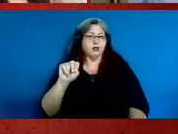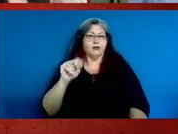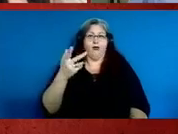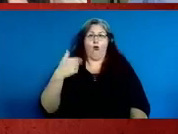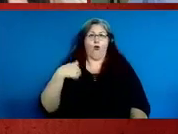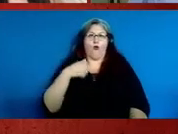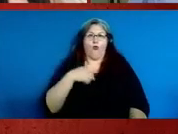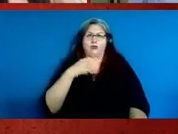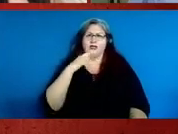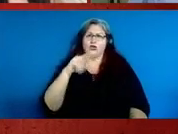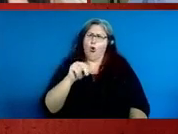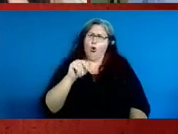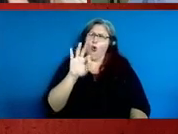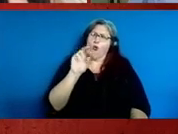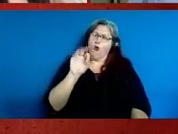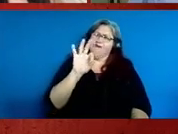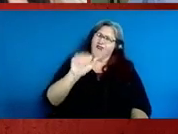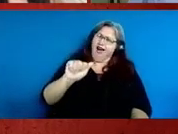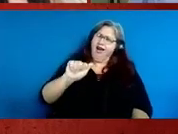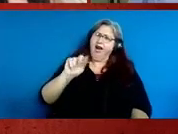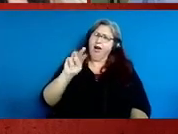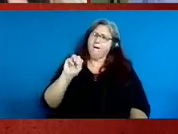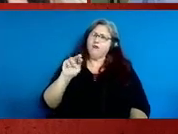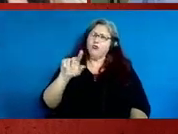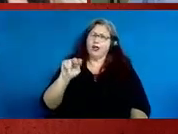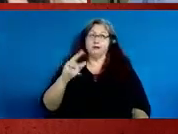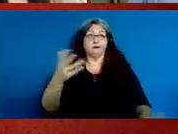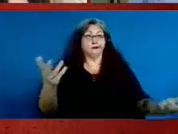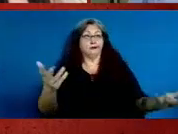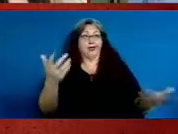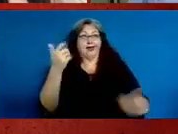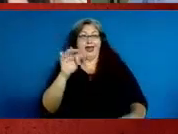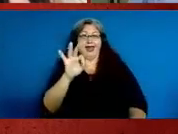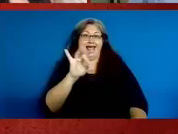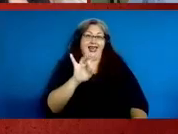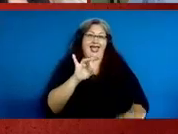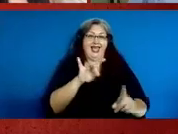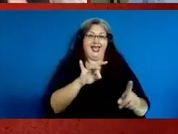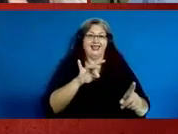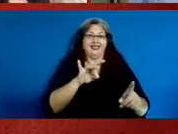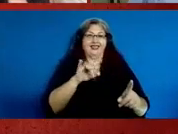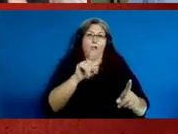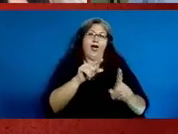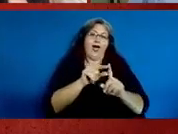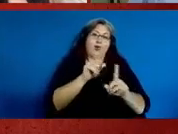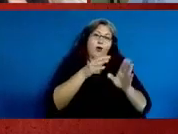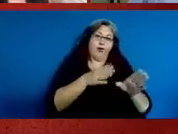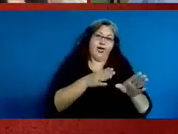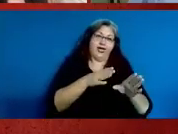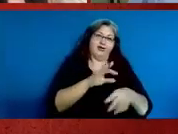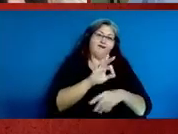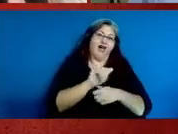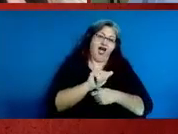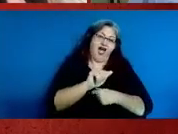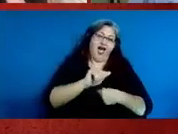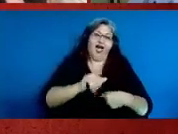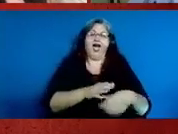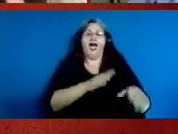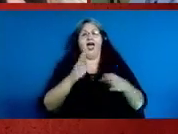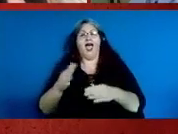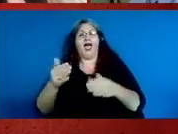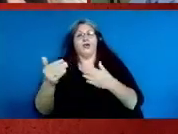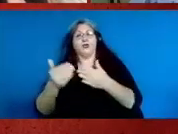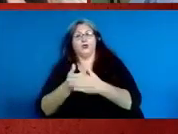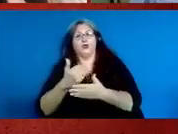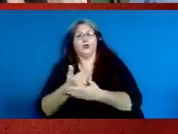like, it's Fa Mulan. So I'm like, okay, so 1998, it was. Yeah, 1998, it was Fa. And